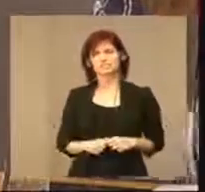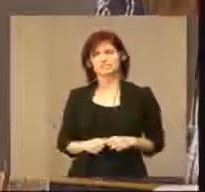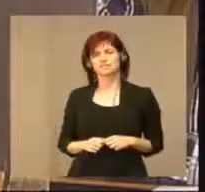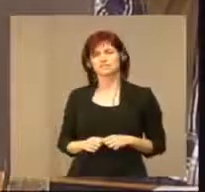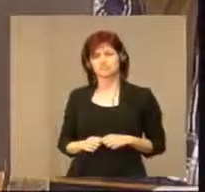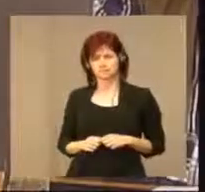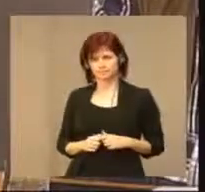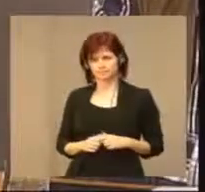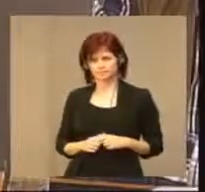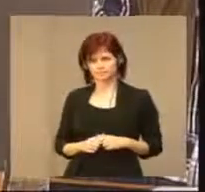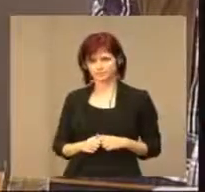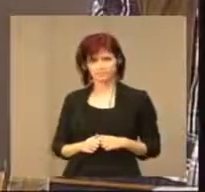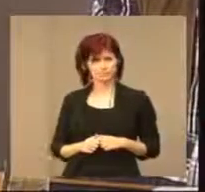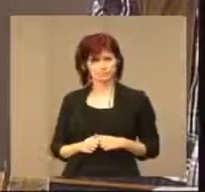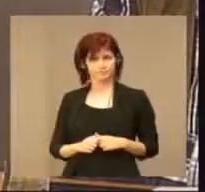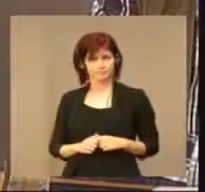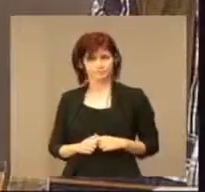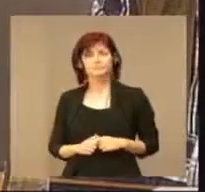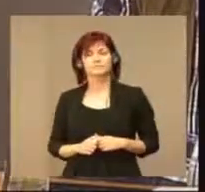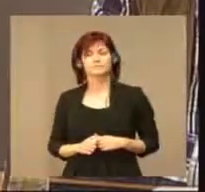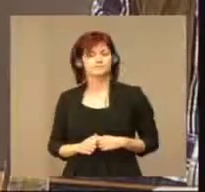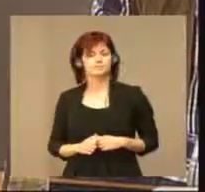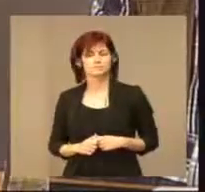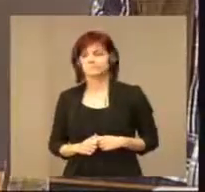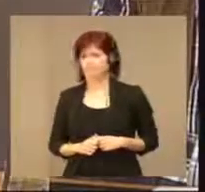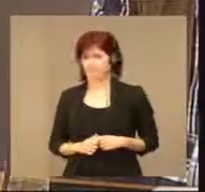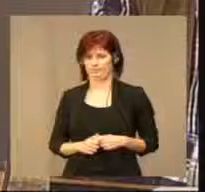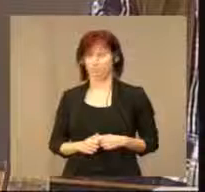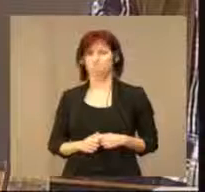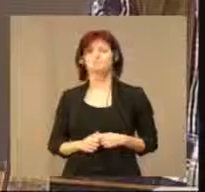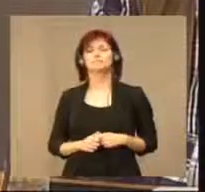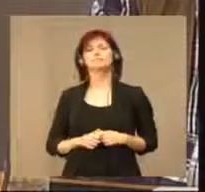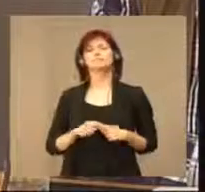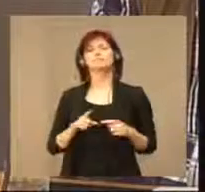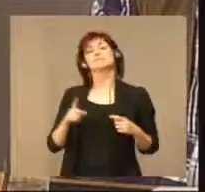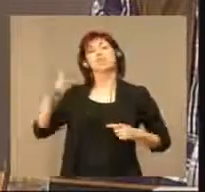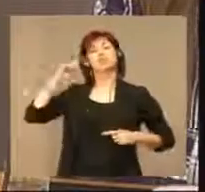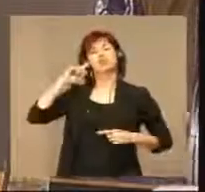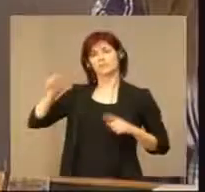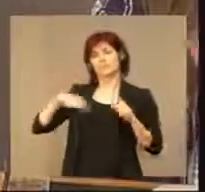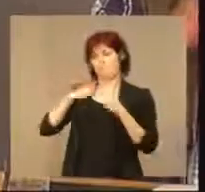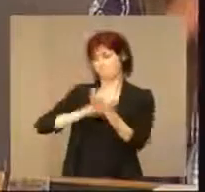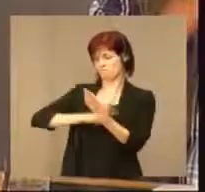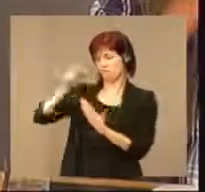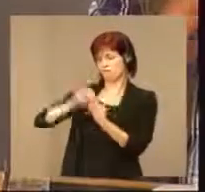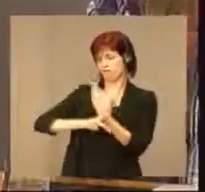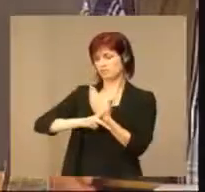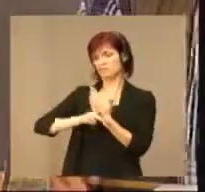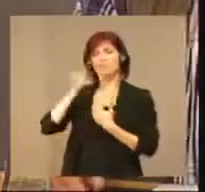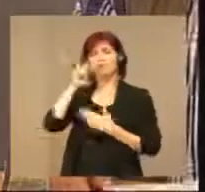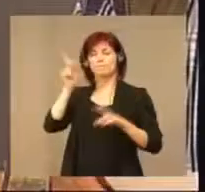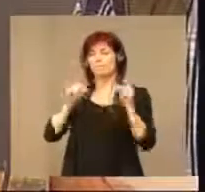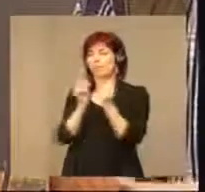accessibility within First Nations. We've also heard about programs, for example, the non-insured health